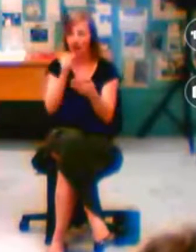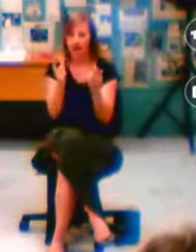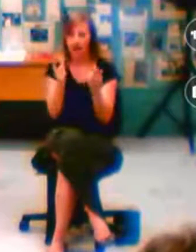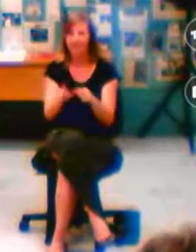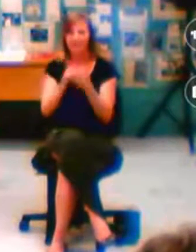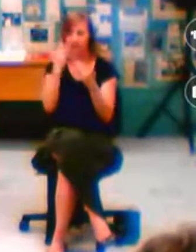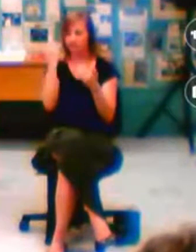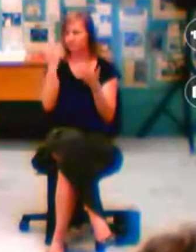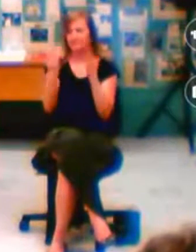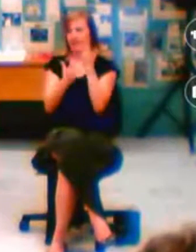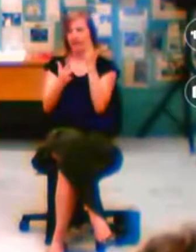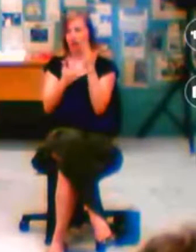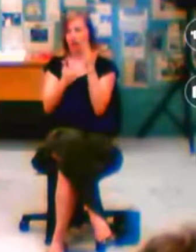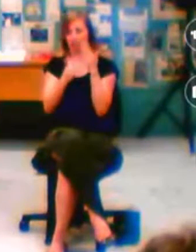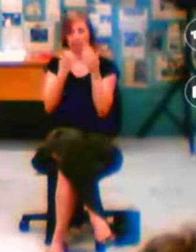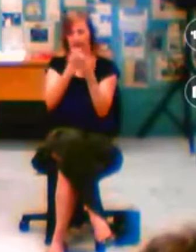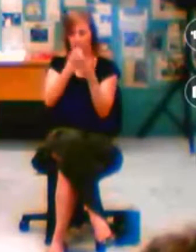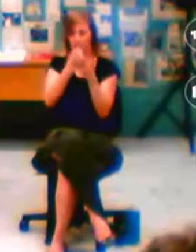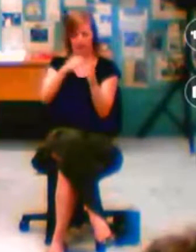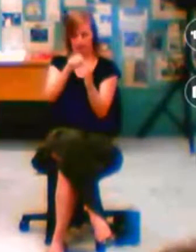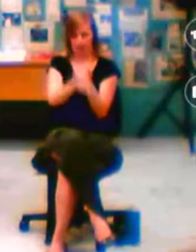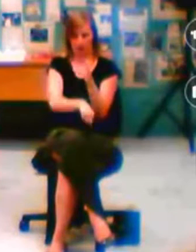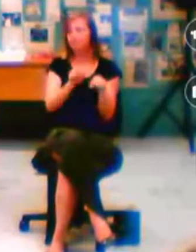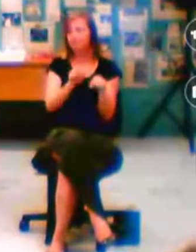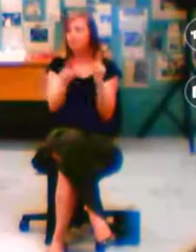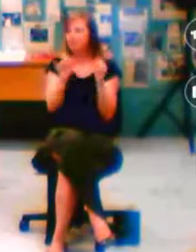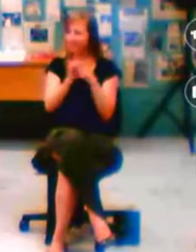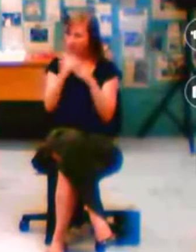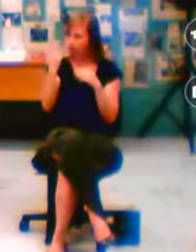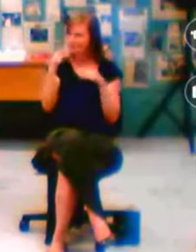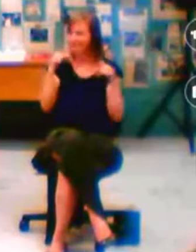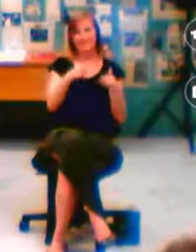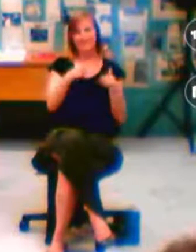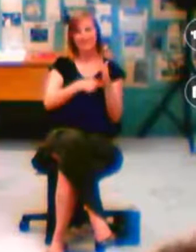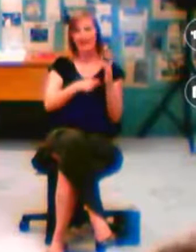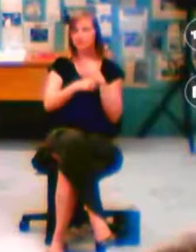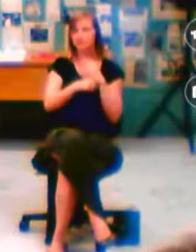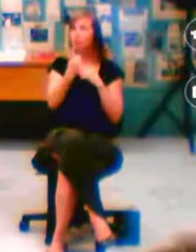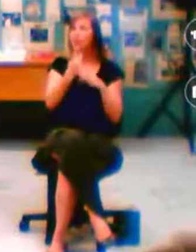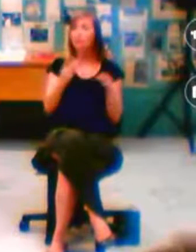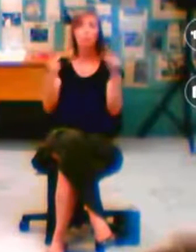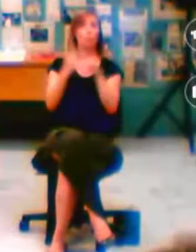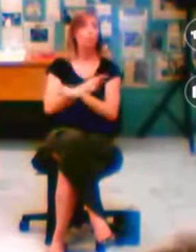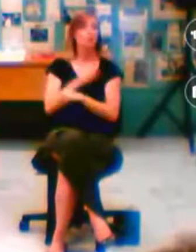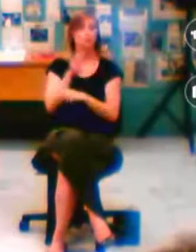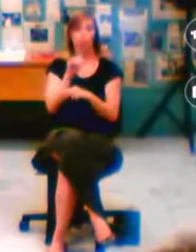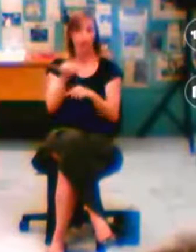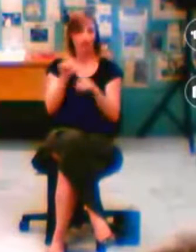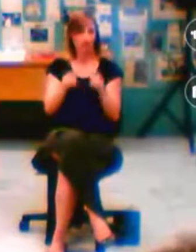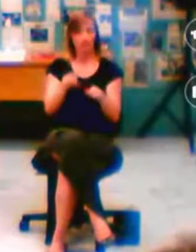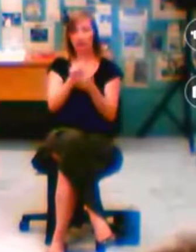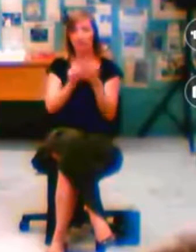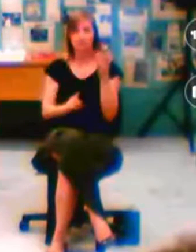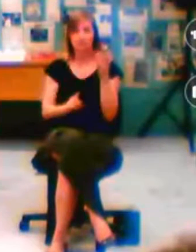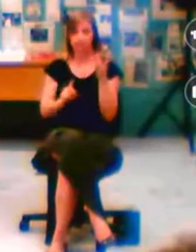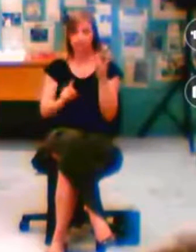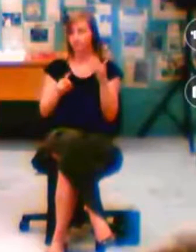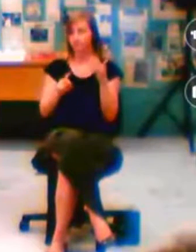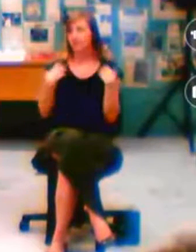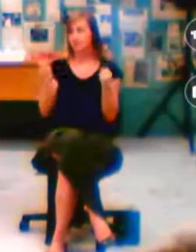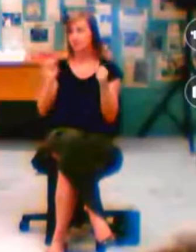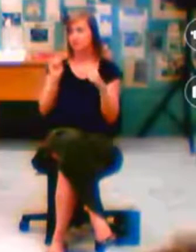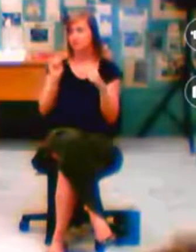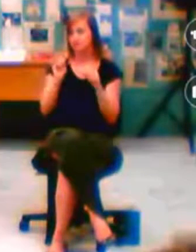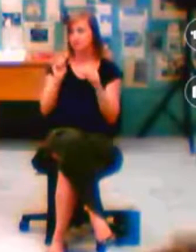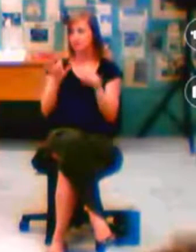you 10% more, take leisure time, do something else. And so your total output goes down. And that's very expensive. And that's technical economics down in the